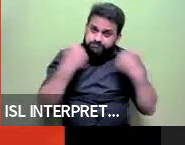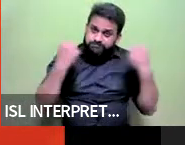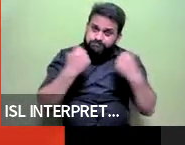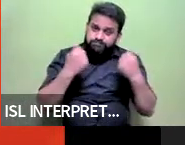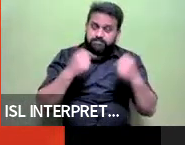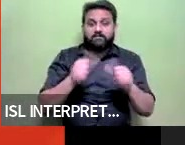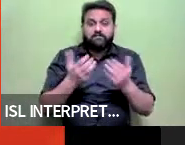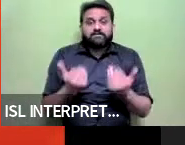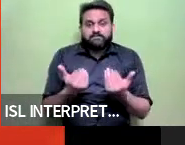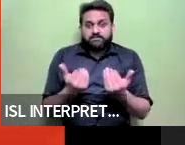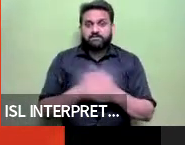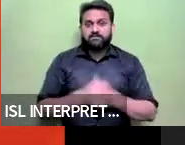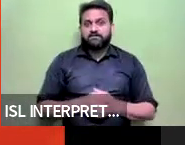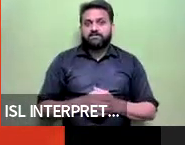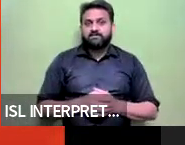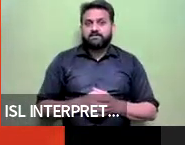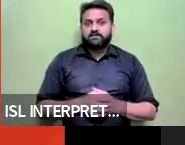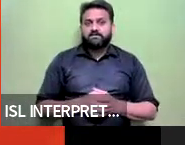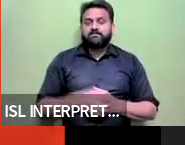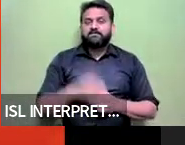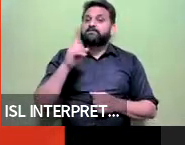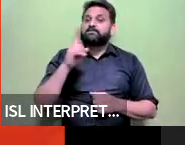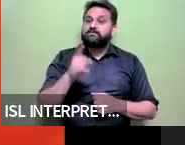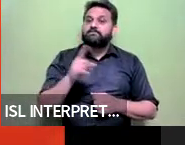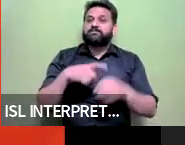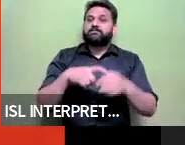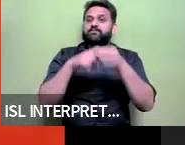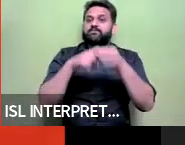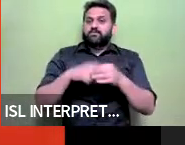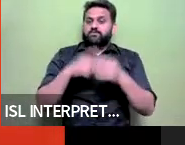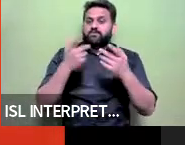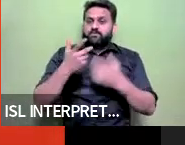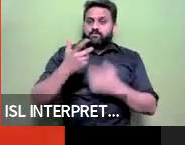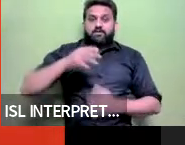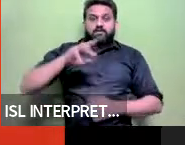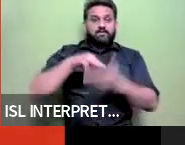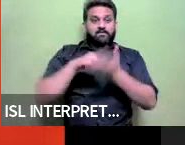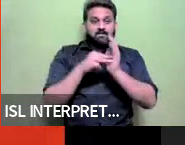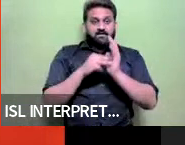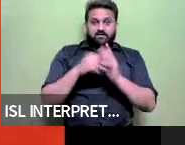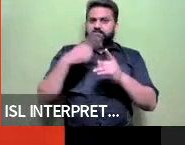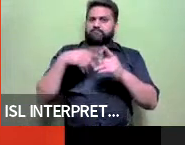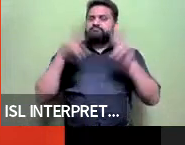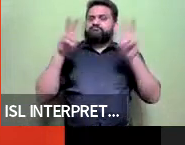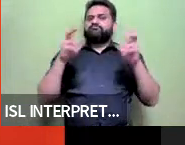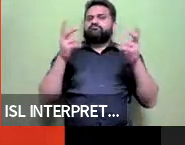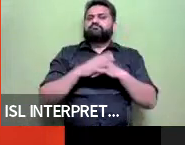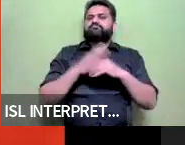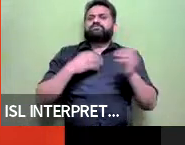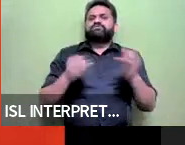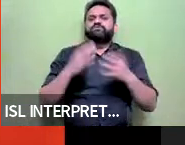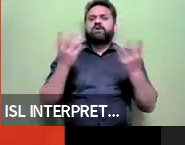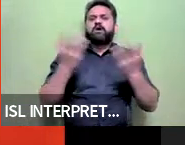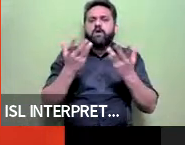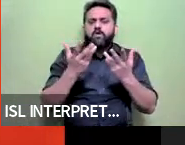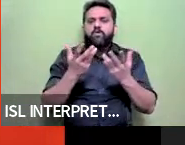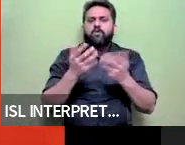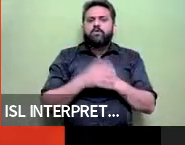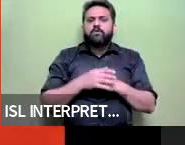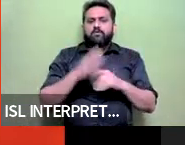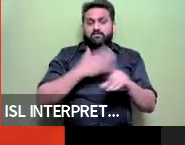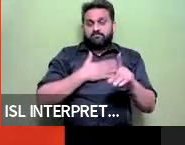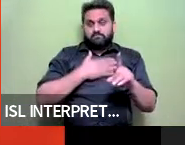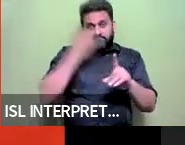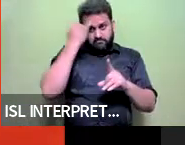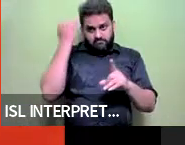it. The question then that what is the best structure? How we should do? And my